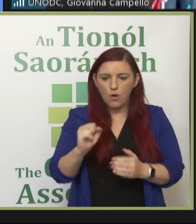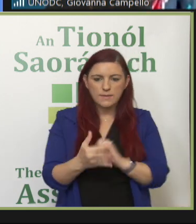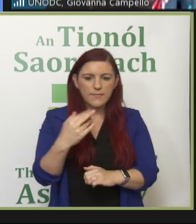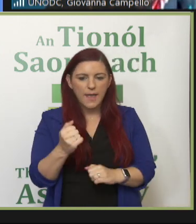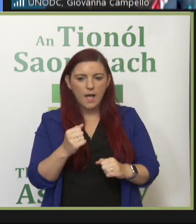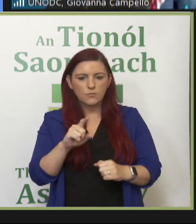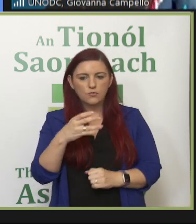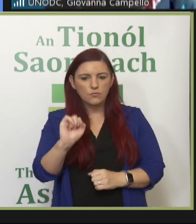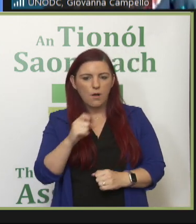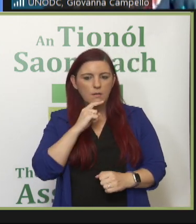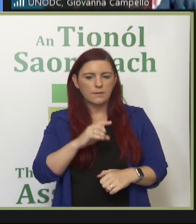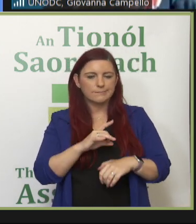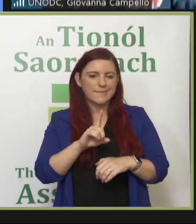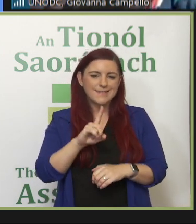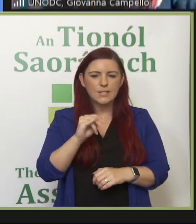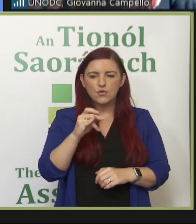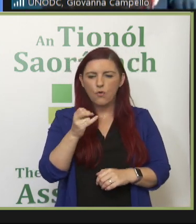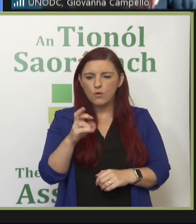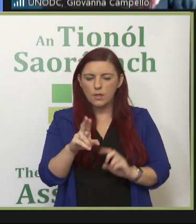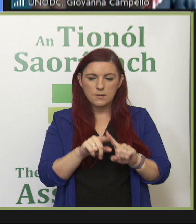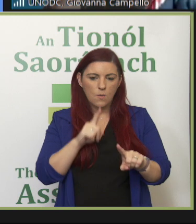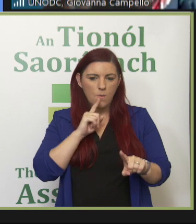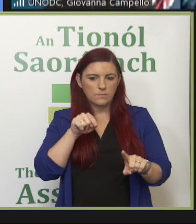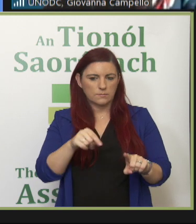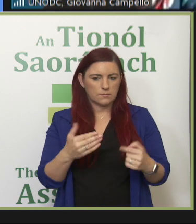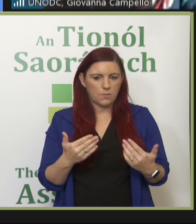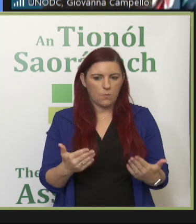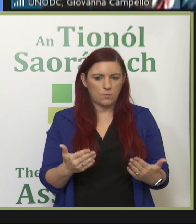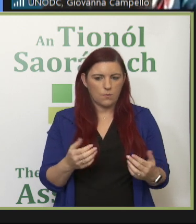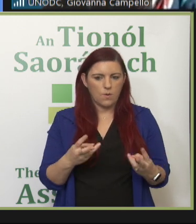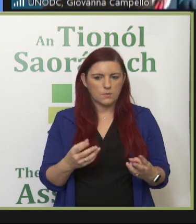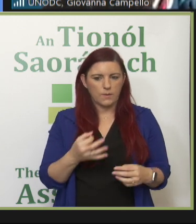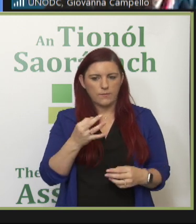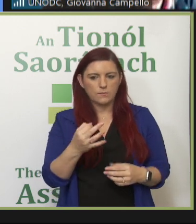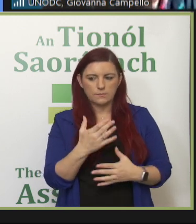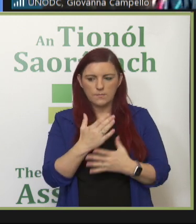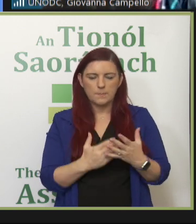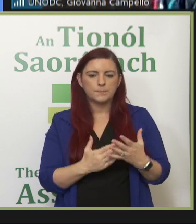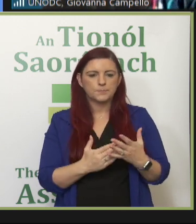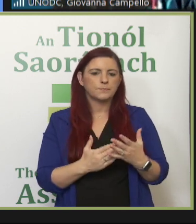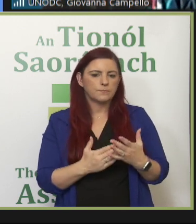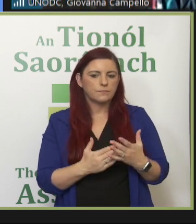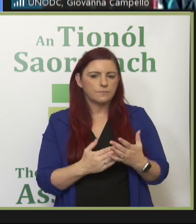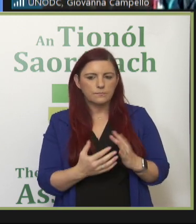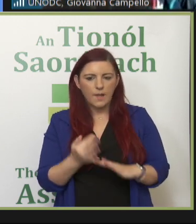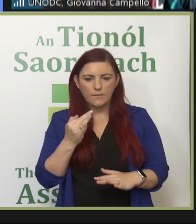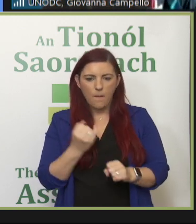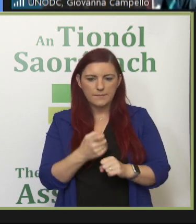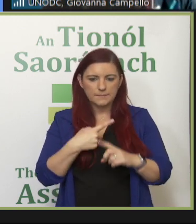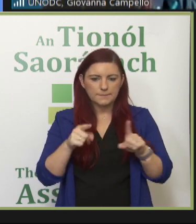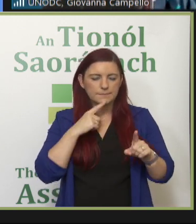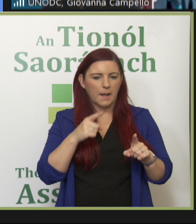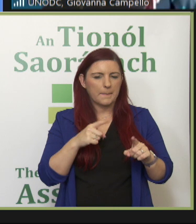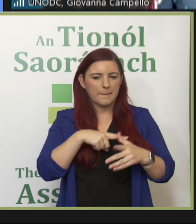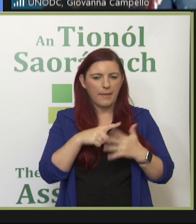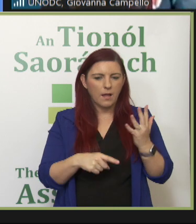Here, I want to give you some, you might have seen that, not giving you much epidemiological data, but I